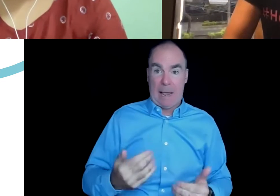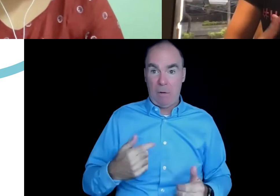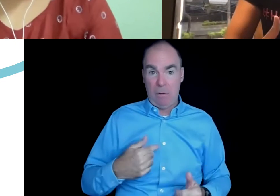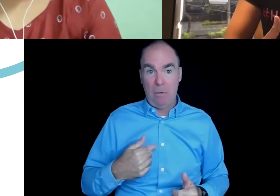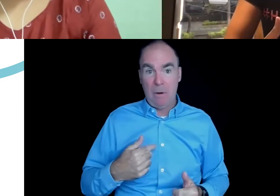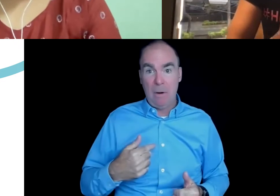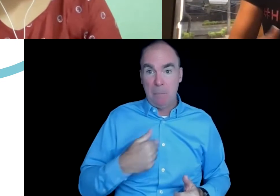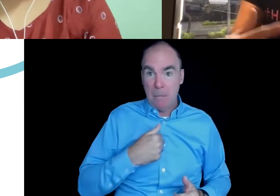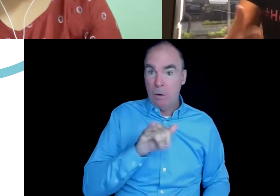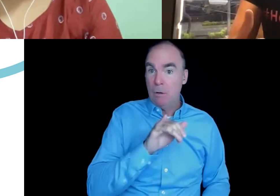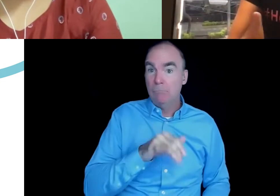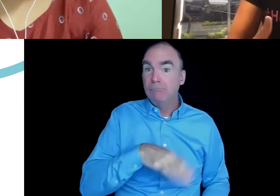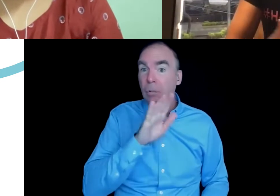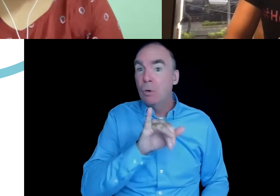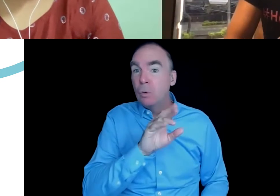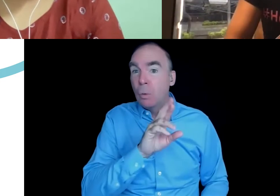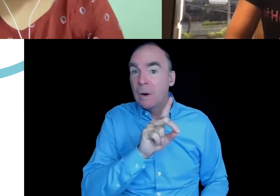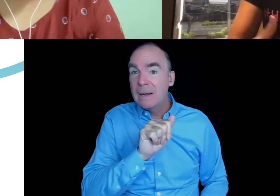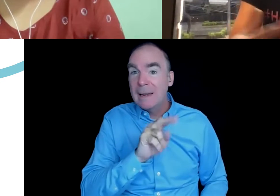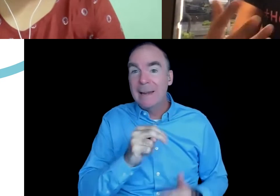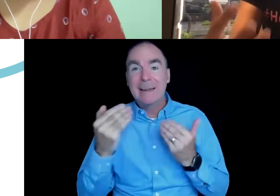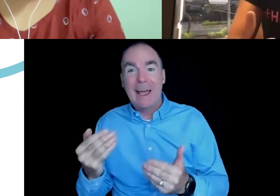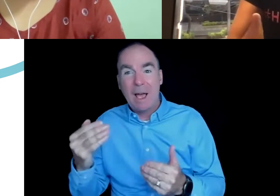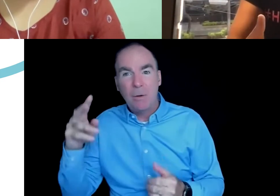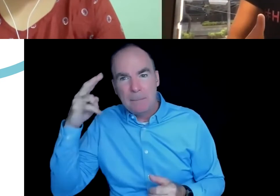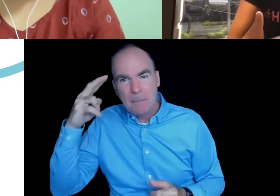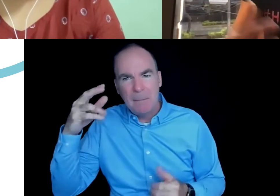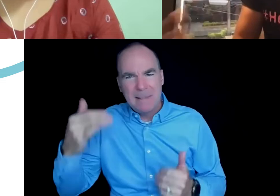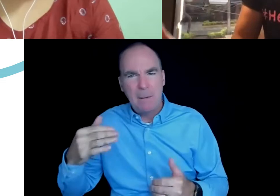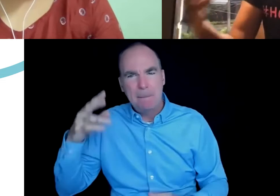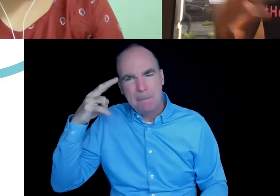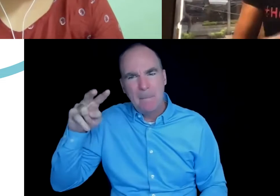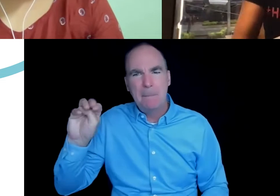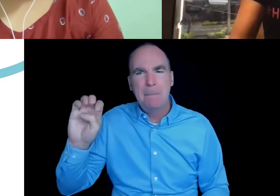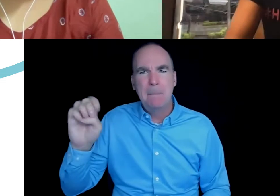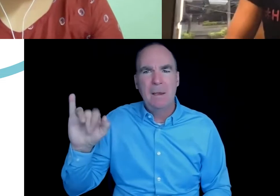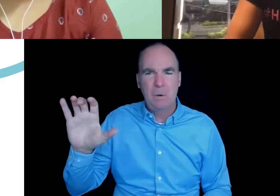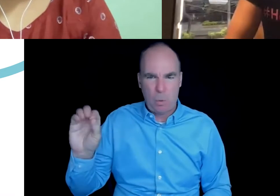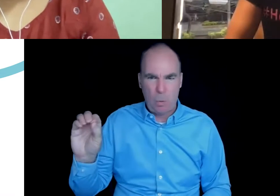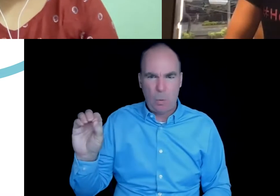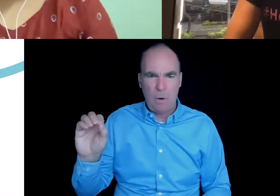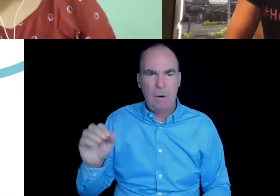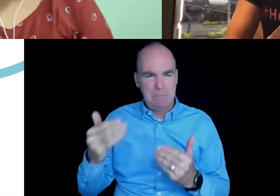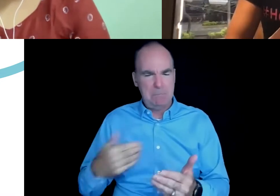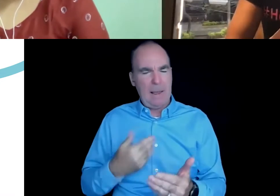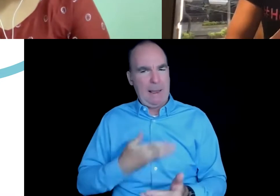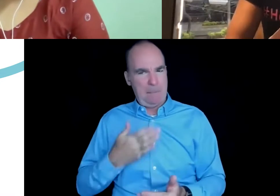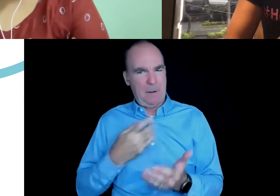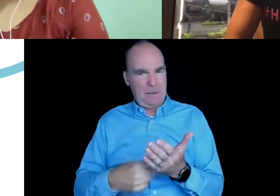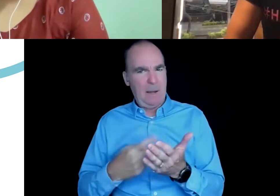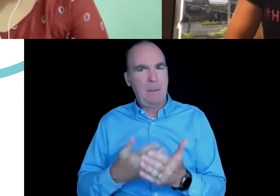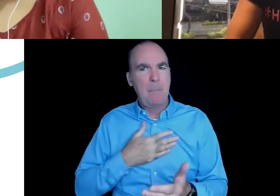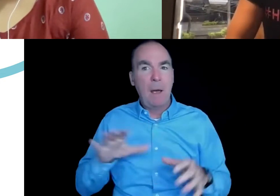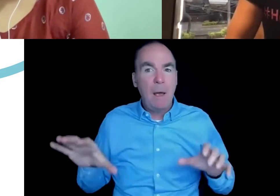to learn more about different cultures and different experiences around to integrate in my work. Back